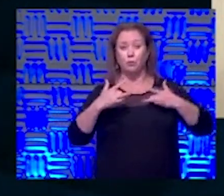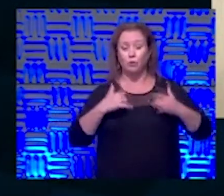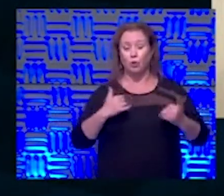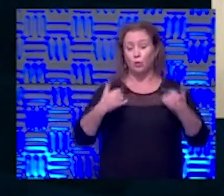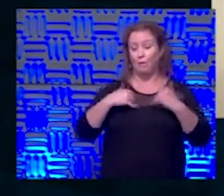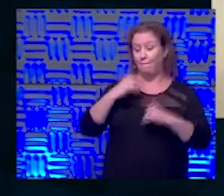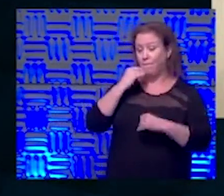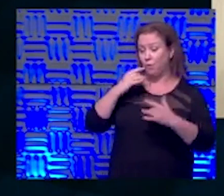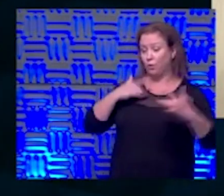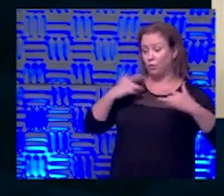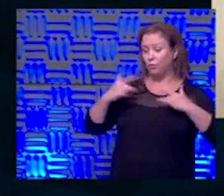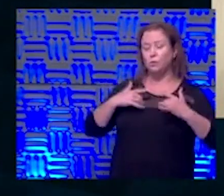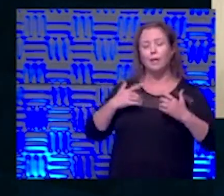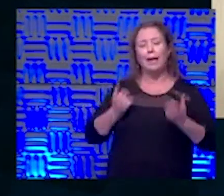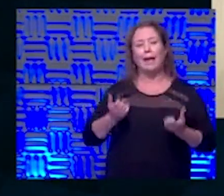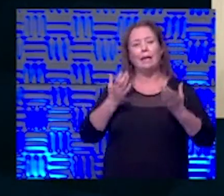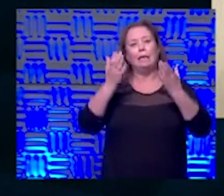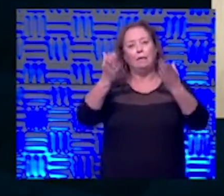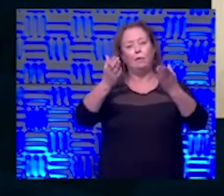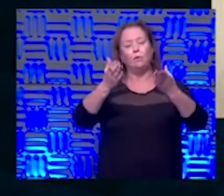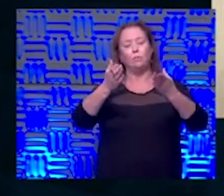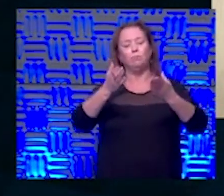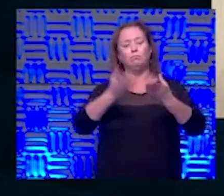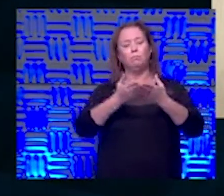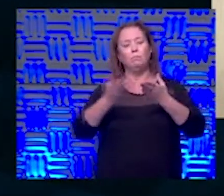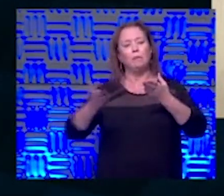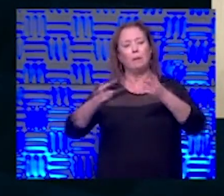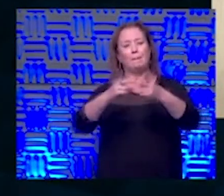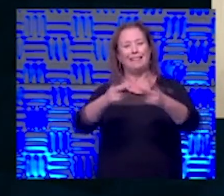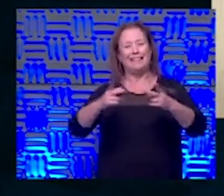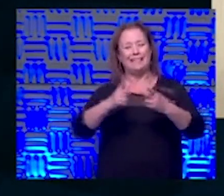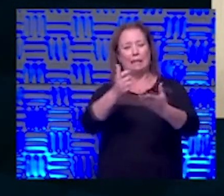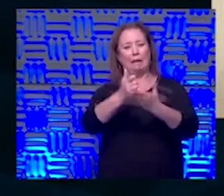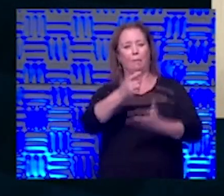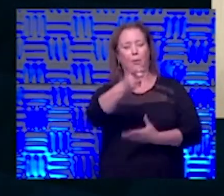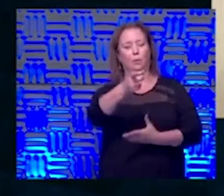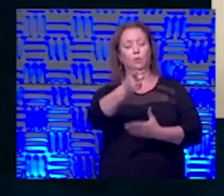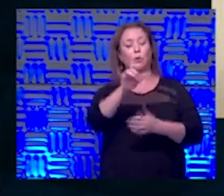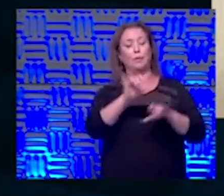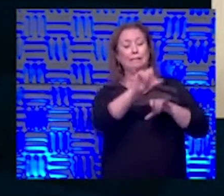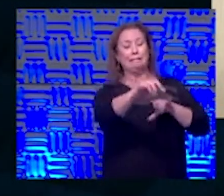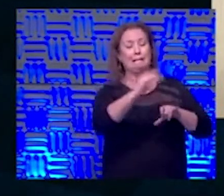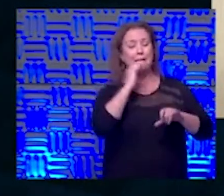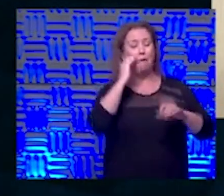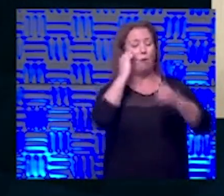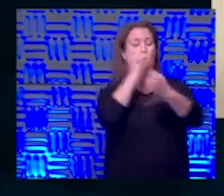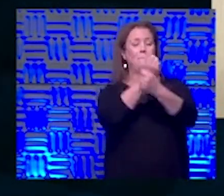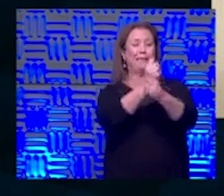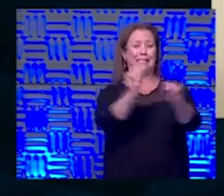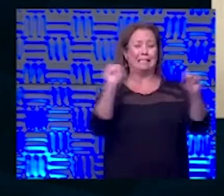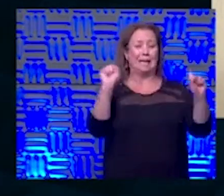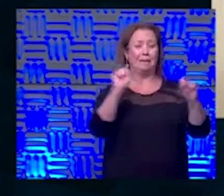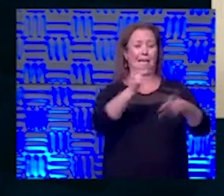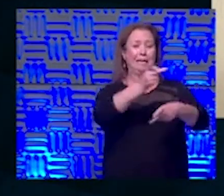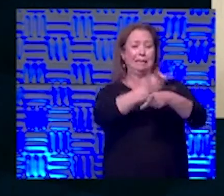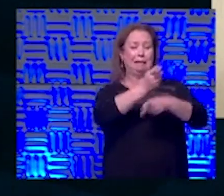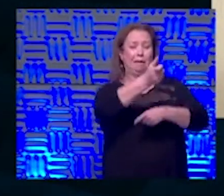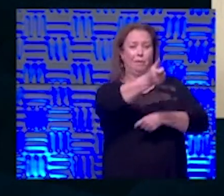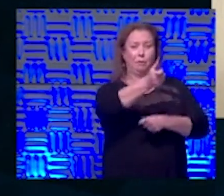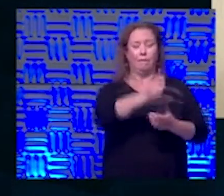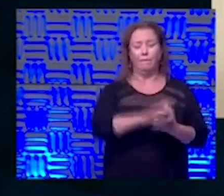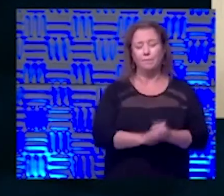are some local resources that may be of help to you so that you can be at home safely, taking care of yourself and taking care of the rest of us by being